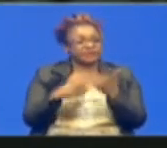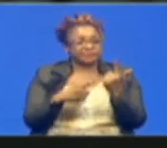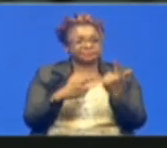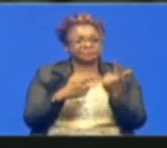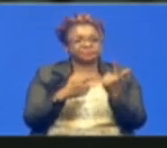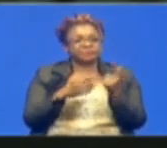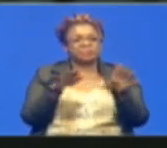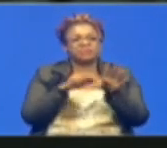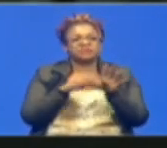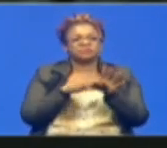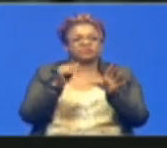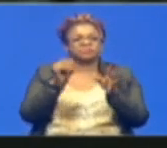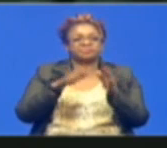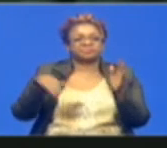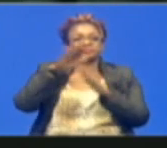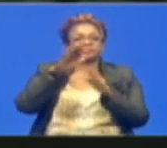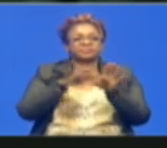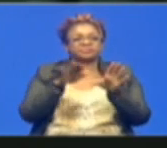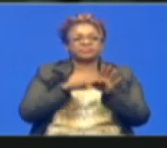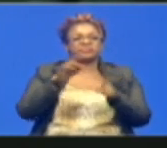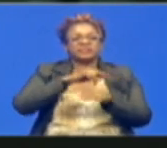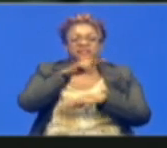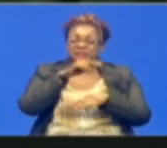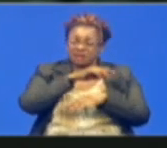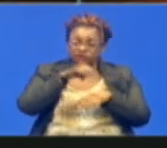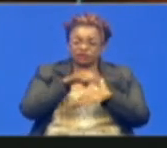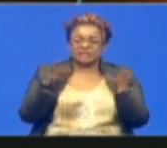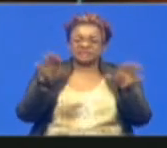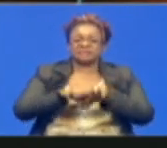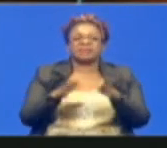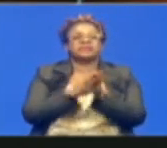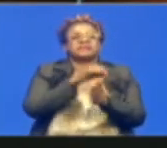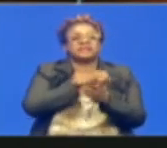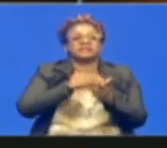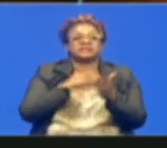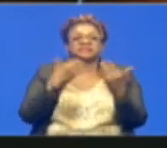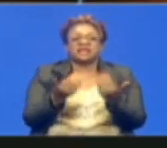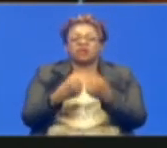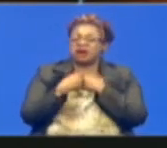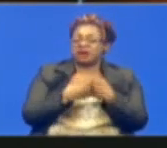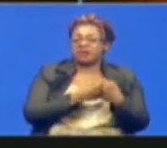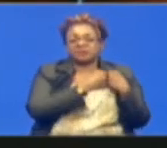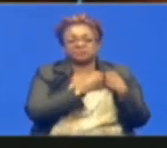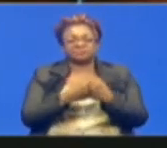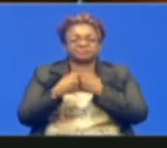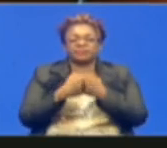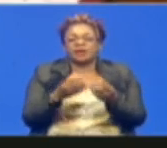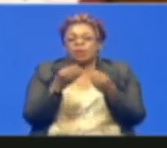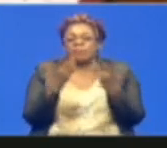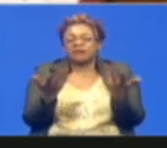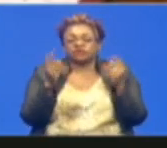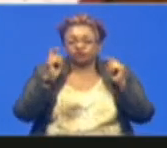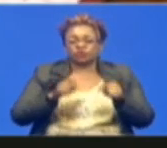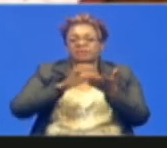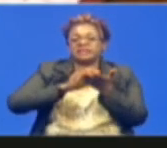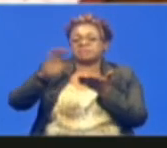membership, drawn from senior members of the Senate and the National Assembly, has been locked in a battle over how much money should be disbursed to counties